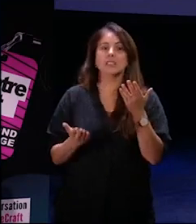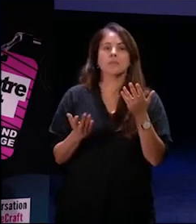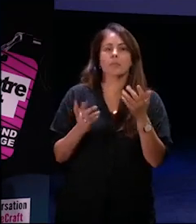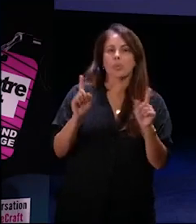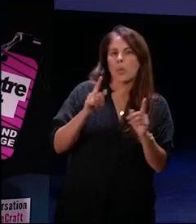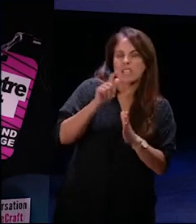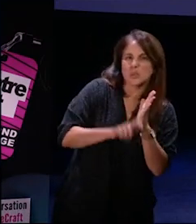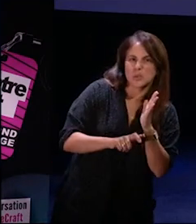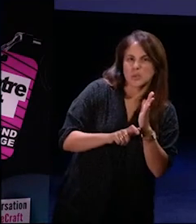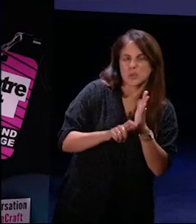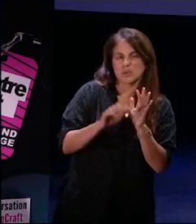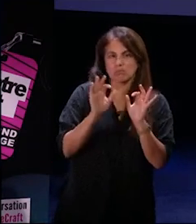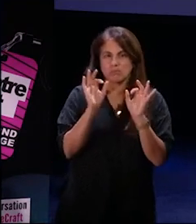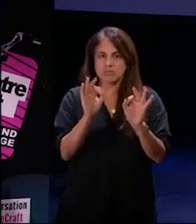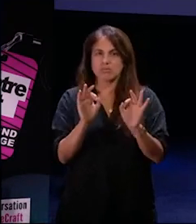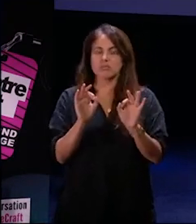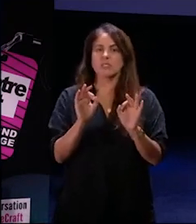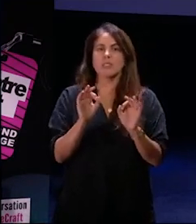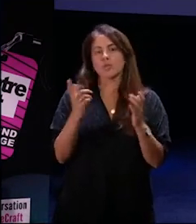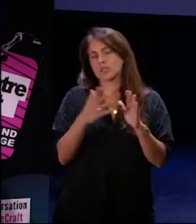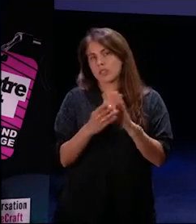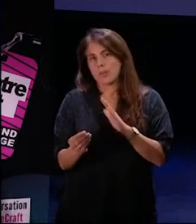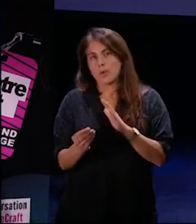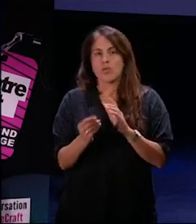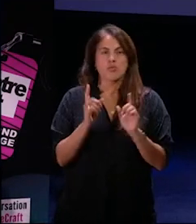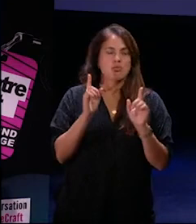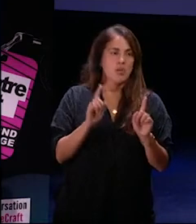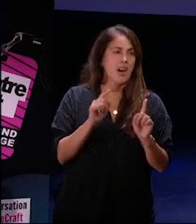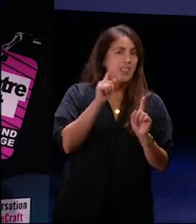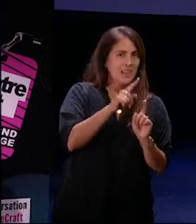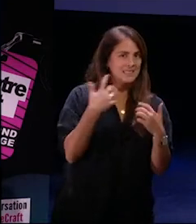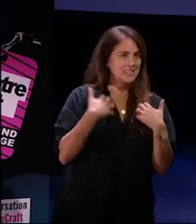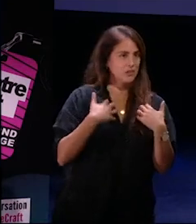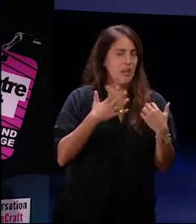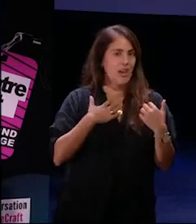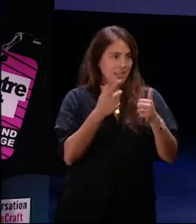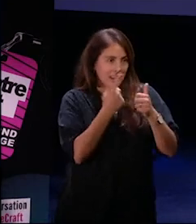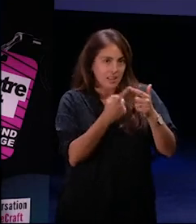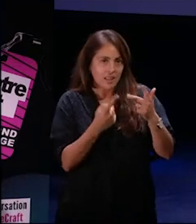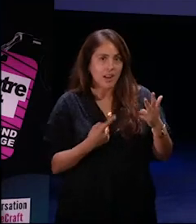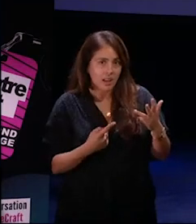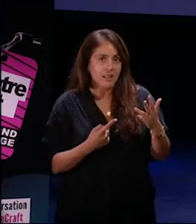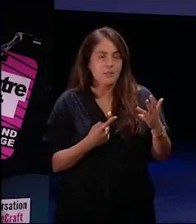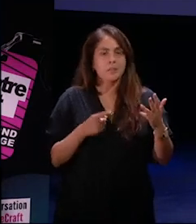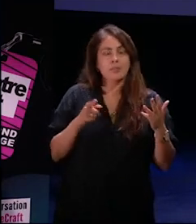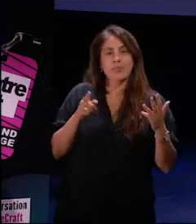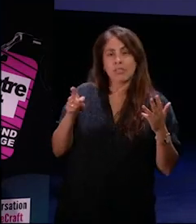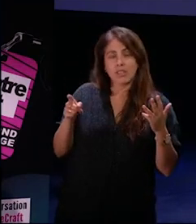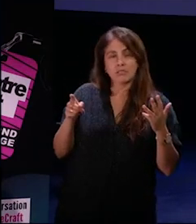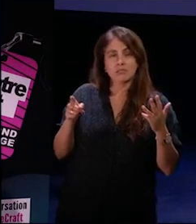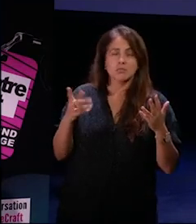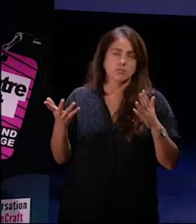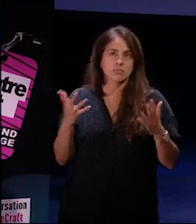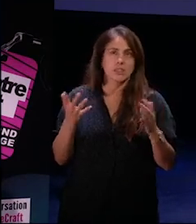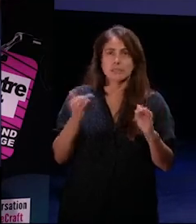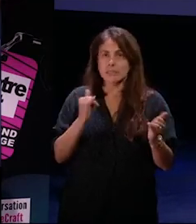a lot of what I do in exactly that way, in terms of these are the things that I find really interesting to do, and these are the things that sometimes, because